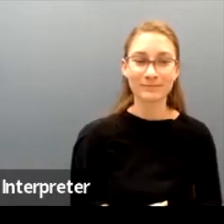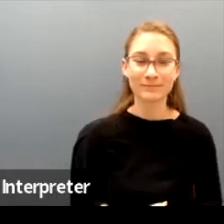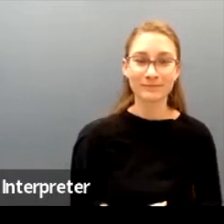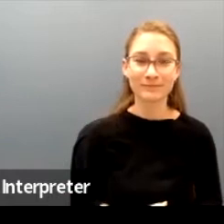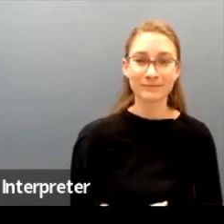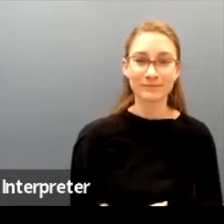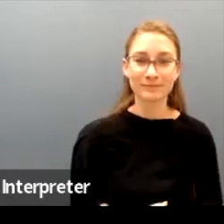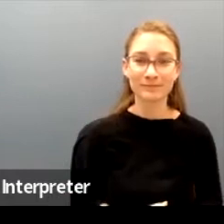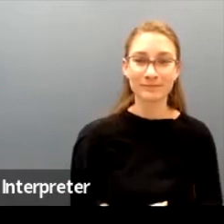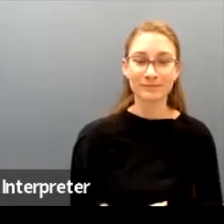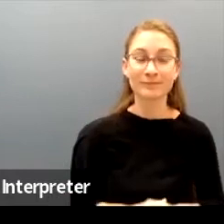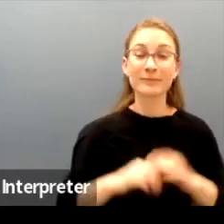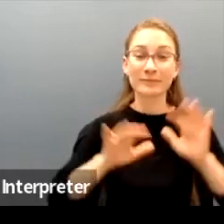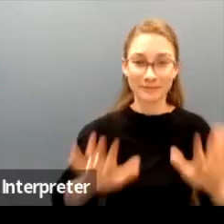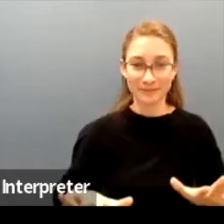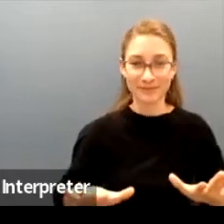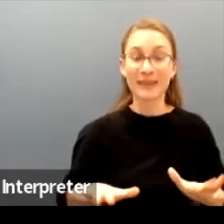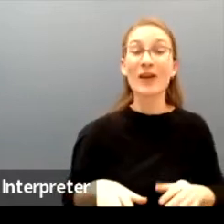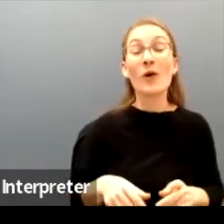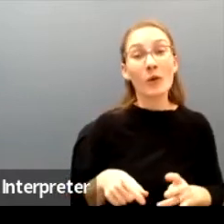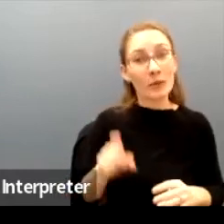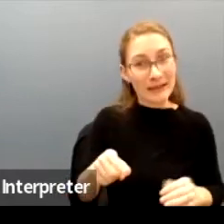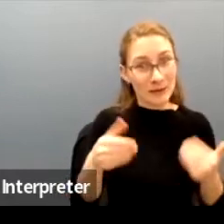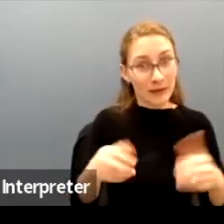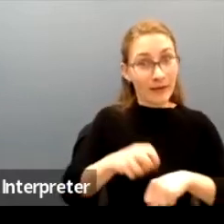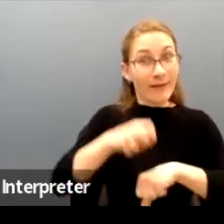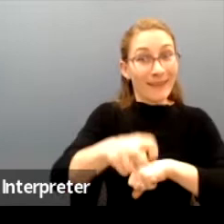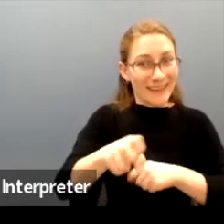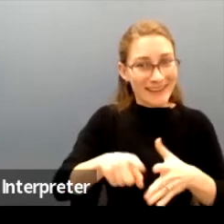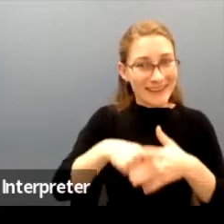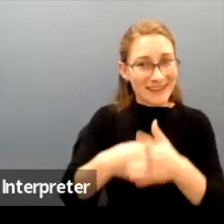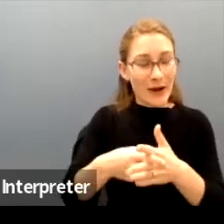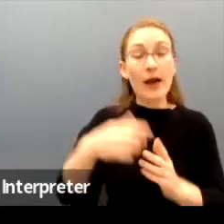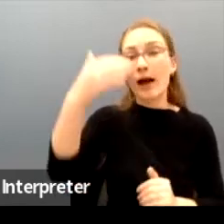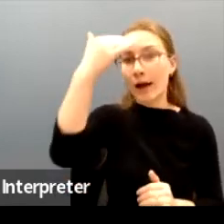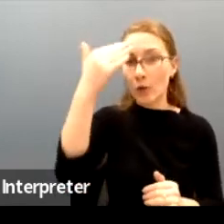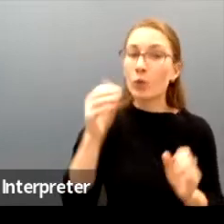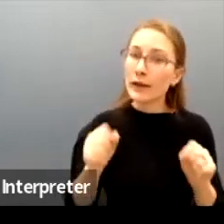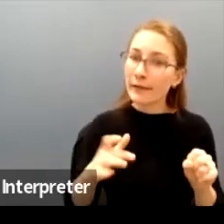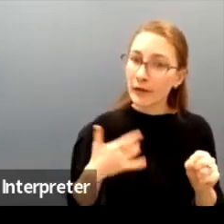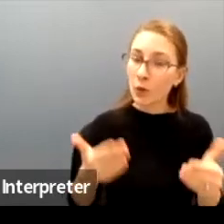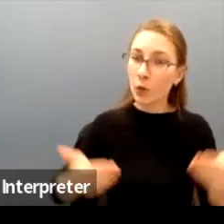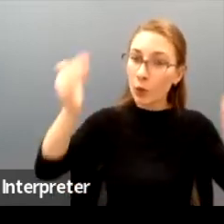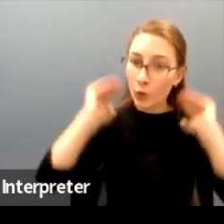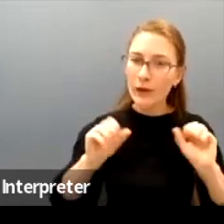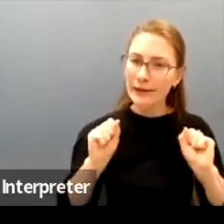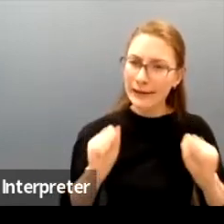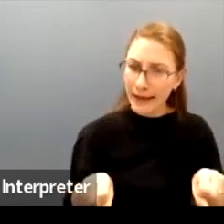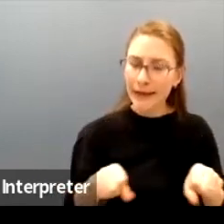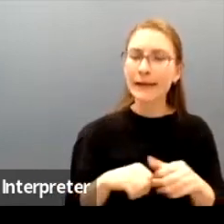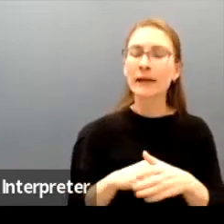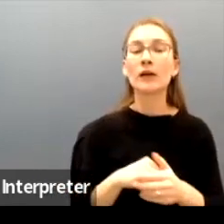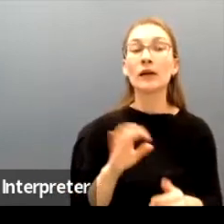Okay, but we're going to start because there's a lot and it's too much sometimes and it's overwhelming. For anyone in case they're driving or maybe they